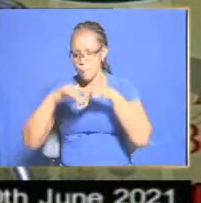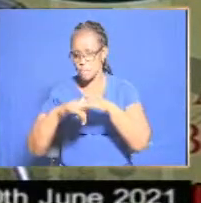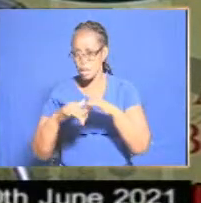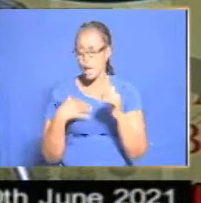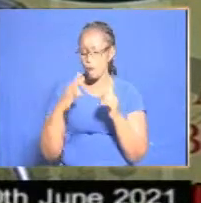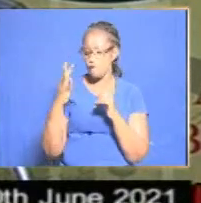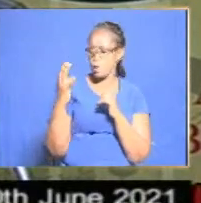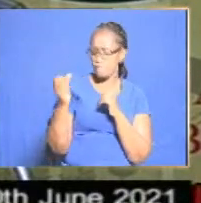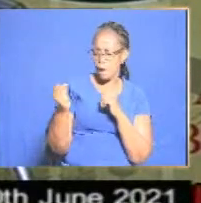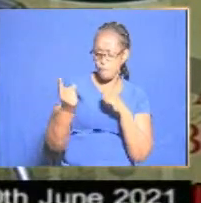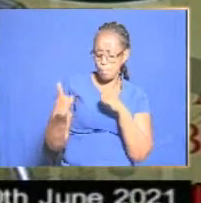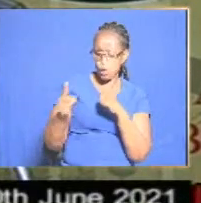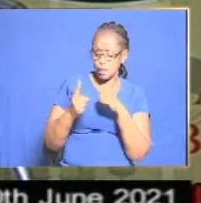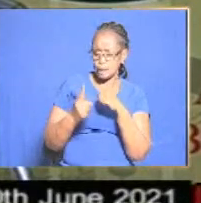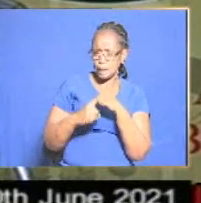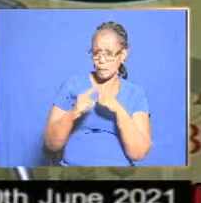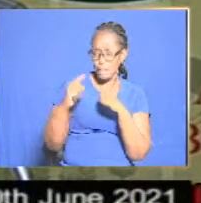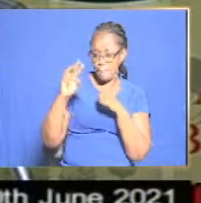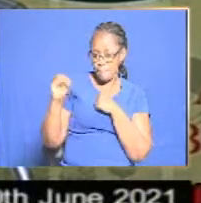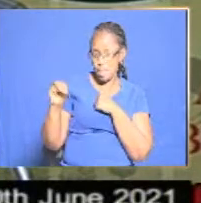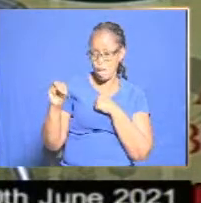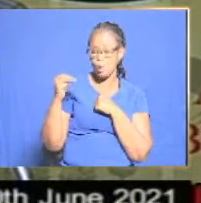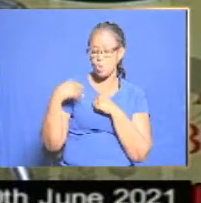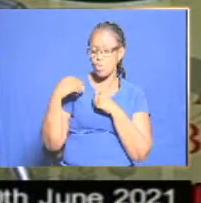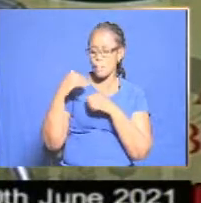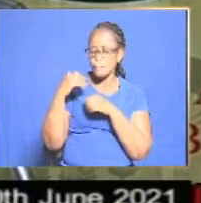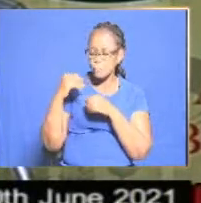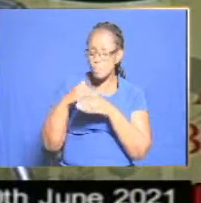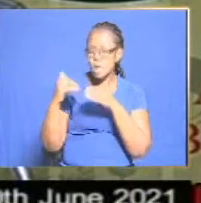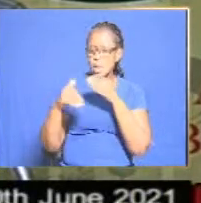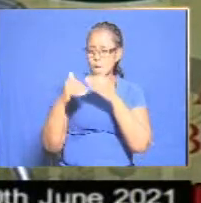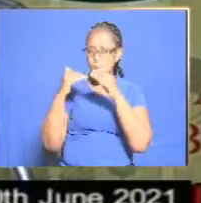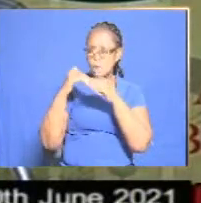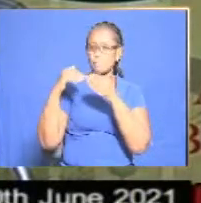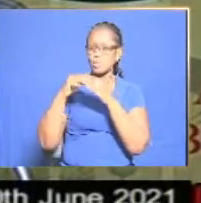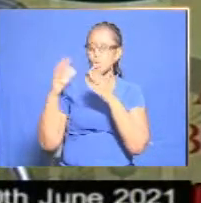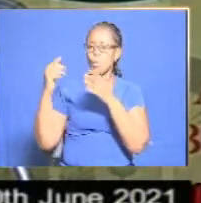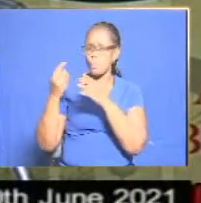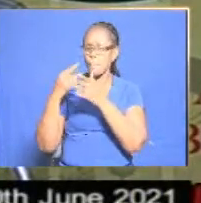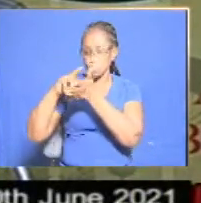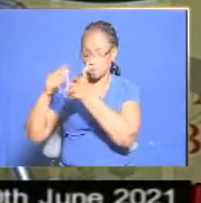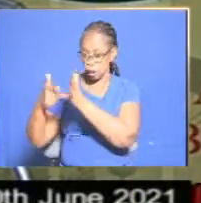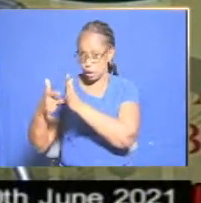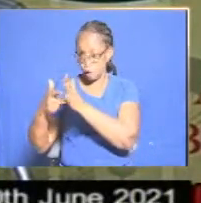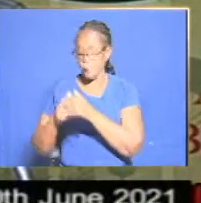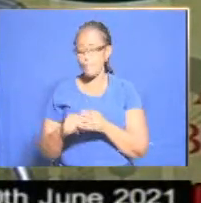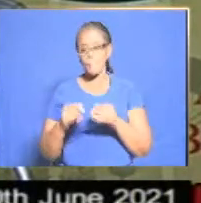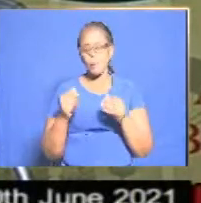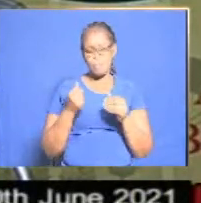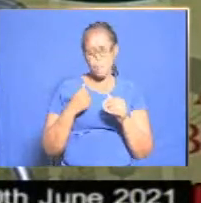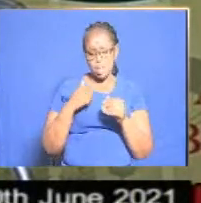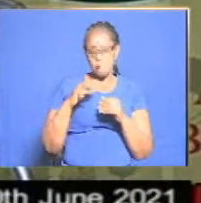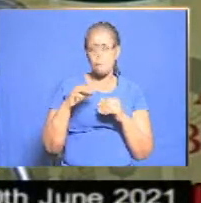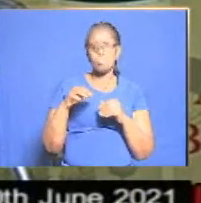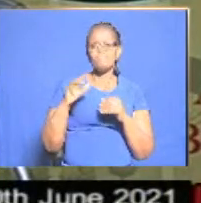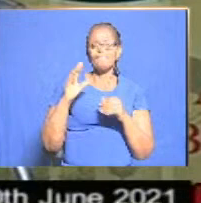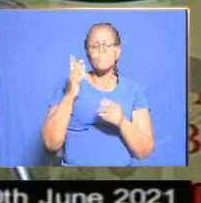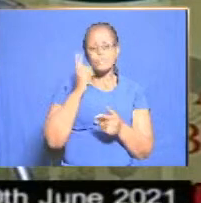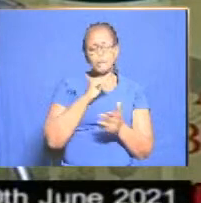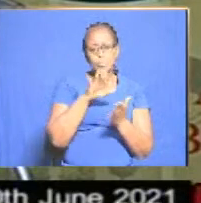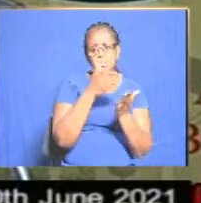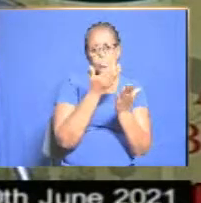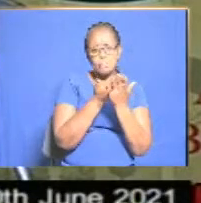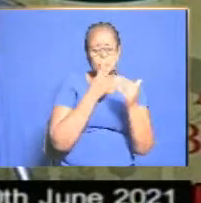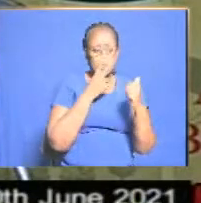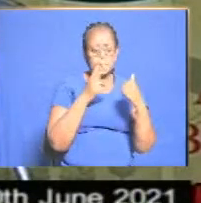₱445.6 million for the construction and completion of salt project buildings. In addition, Mr. Speaker, I have proposed an allocation of